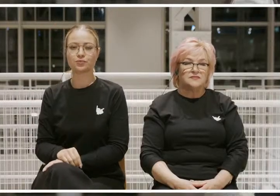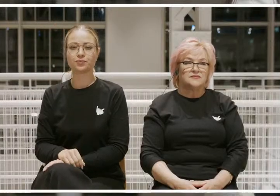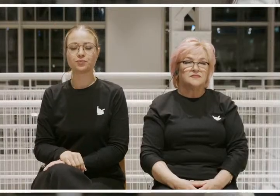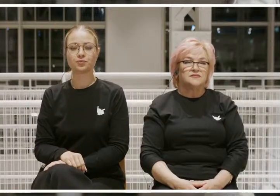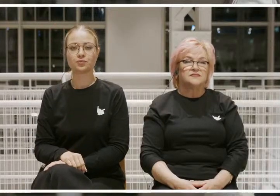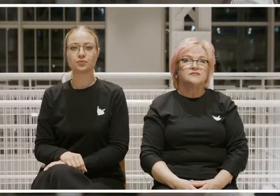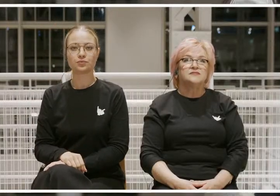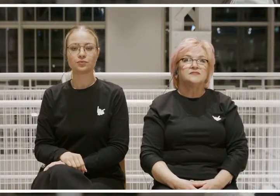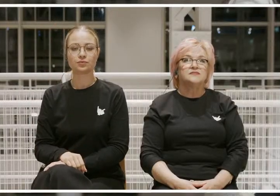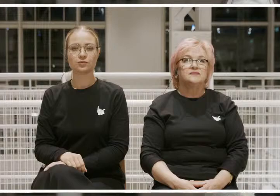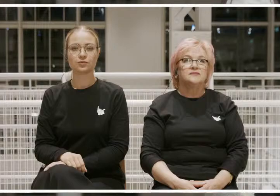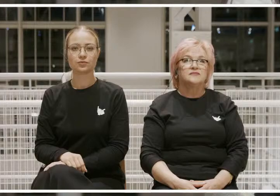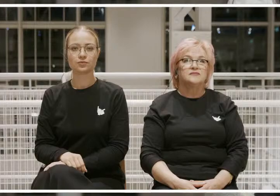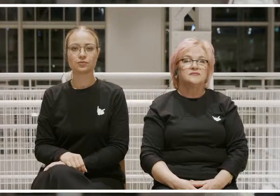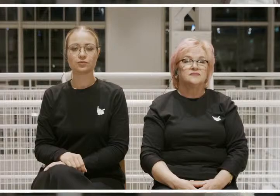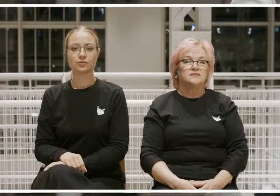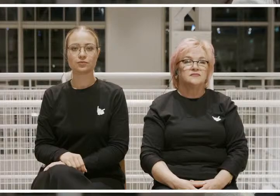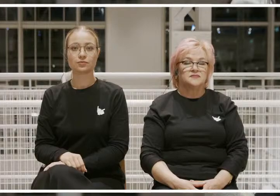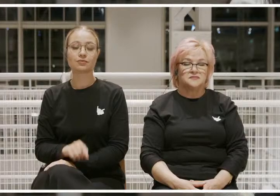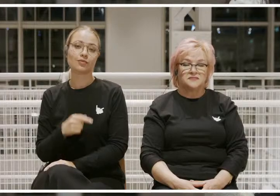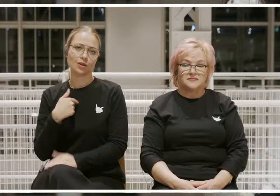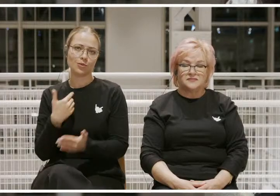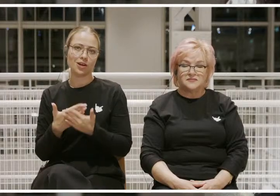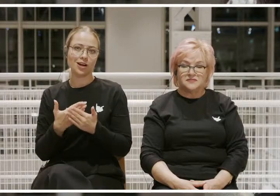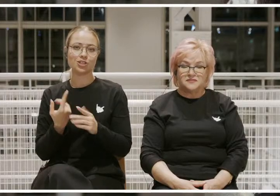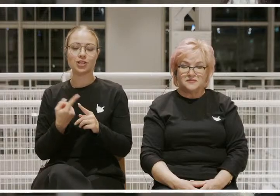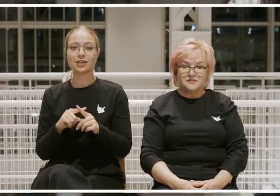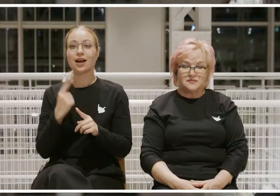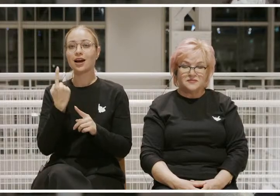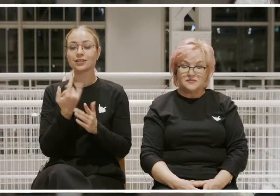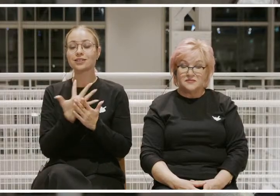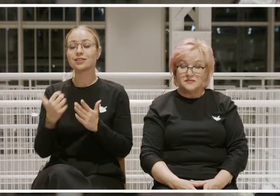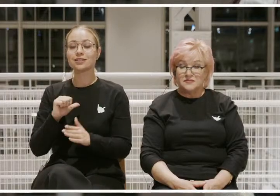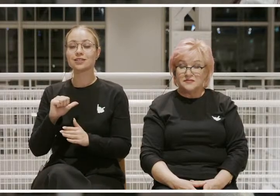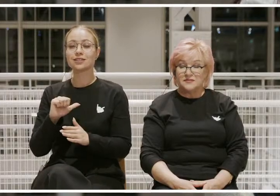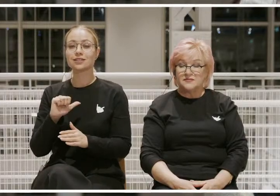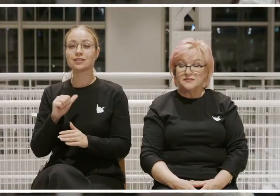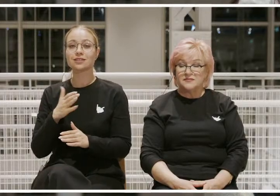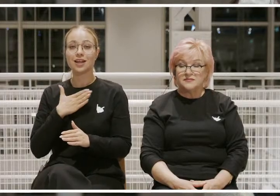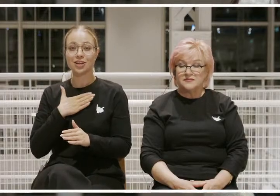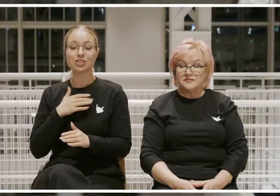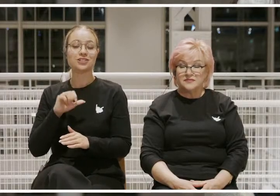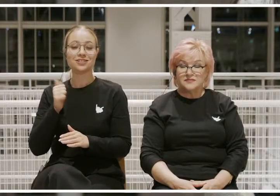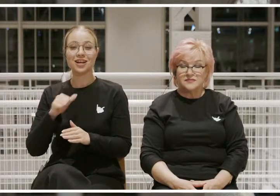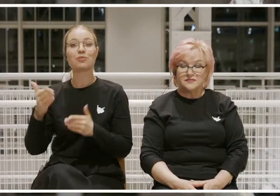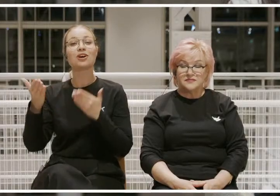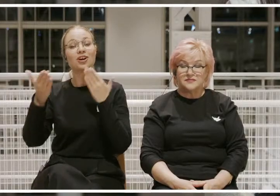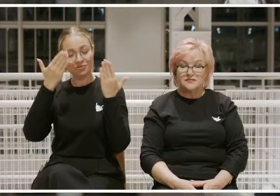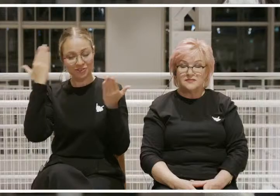most fun projects from the last edition.